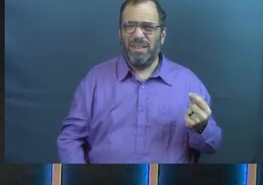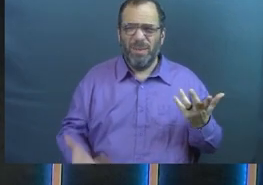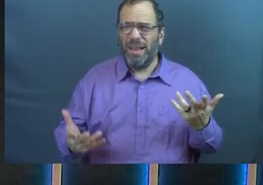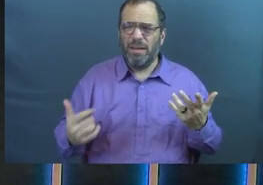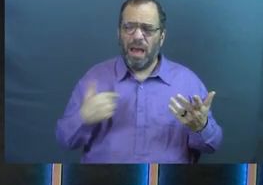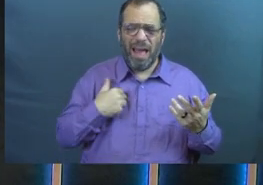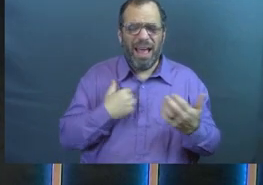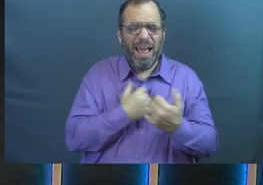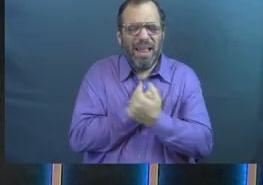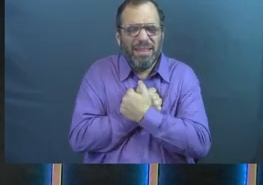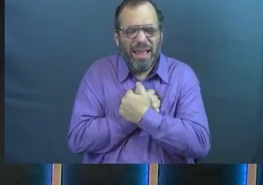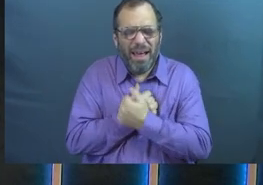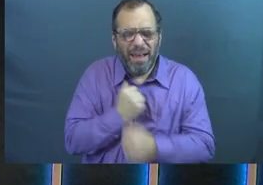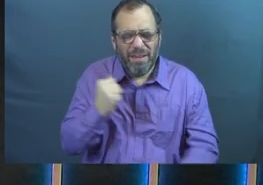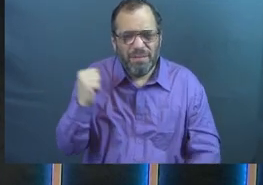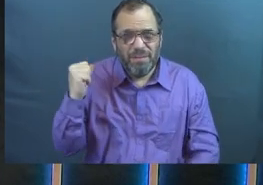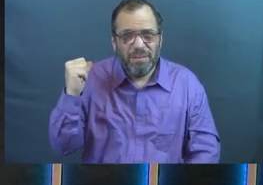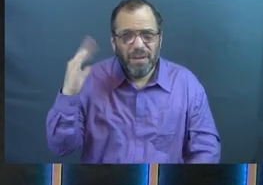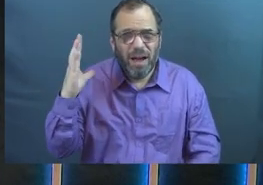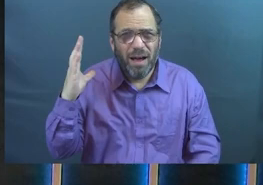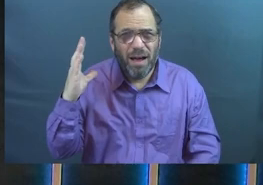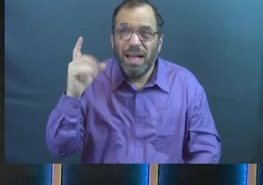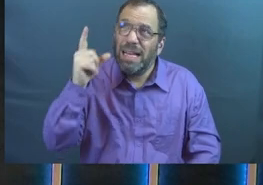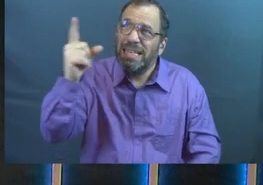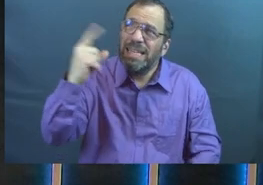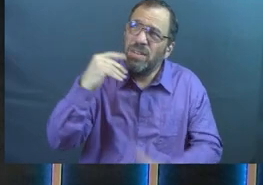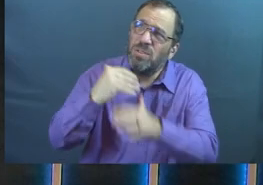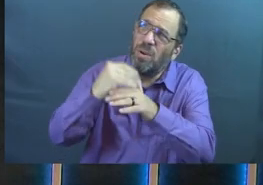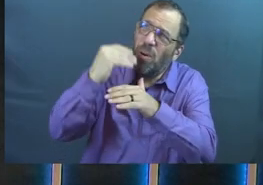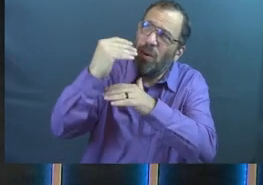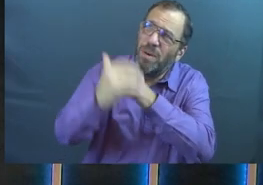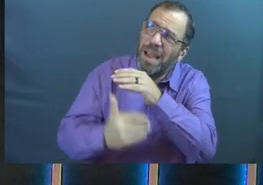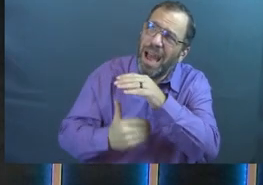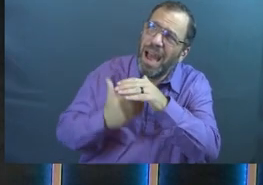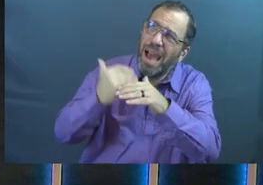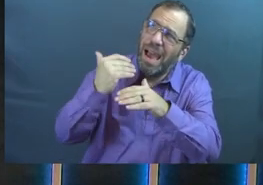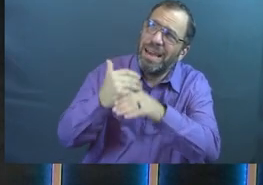love God. That's right. Because he's so kind to